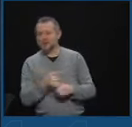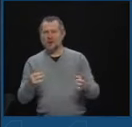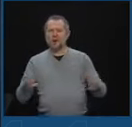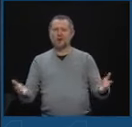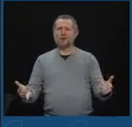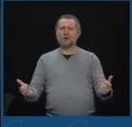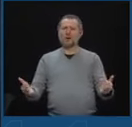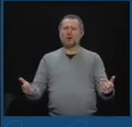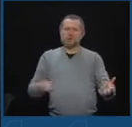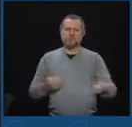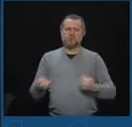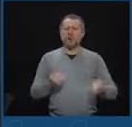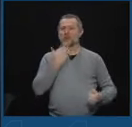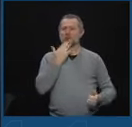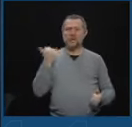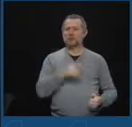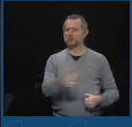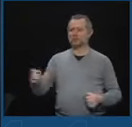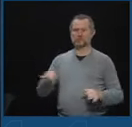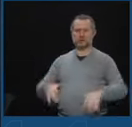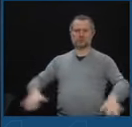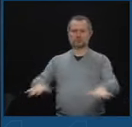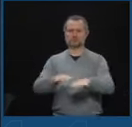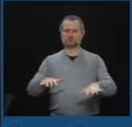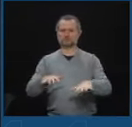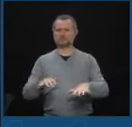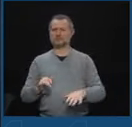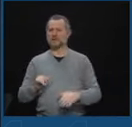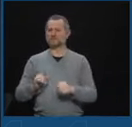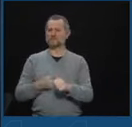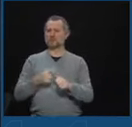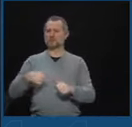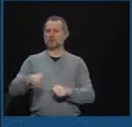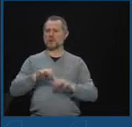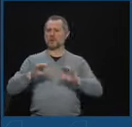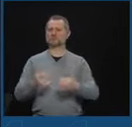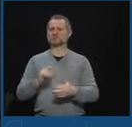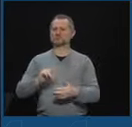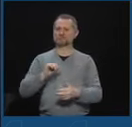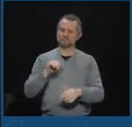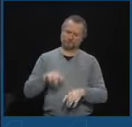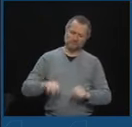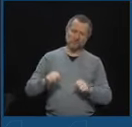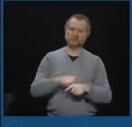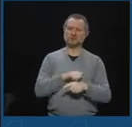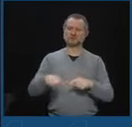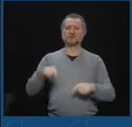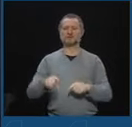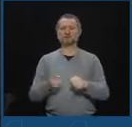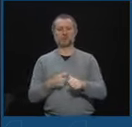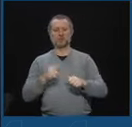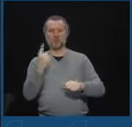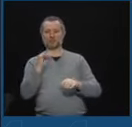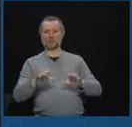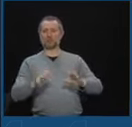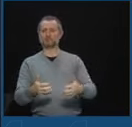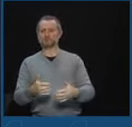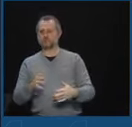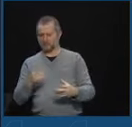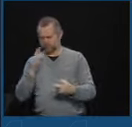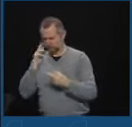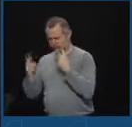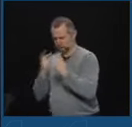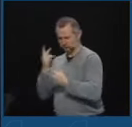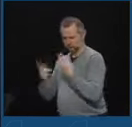what that's who I'm talking to right now. You're the first class to ever train in this facility. It allows you to experience real